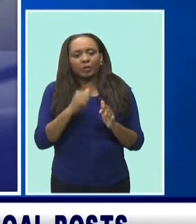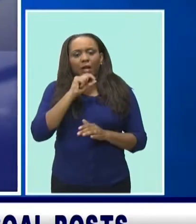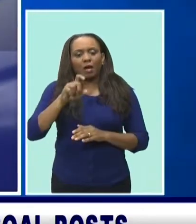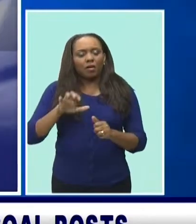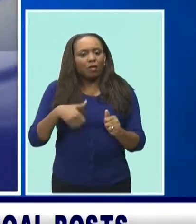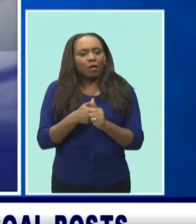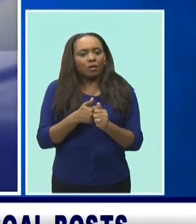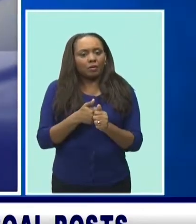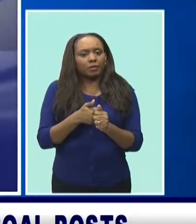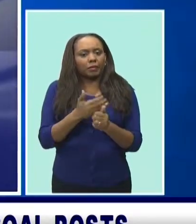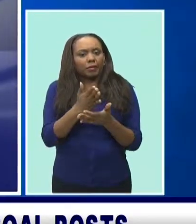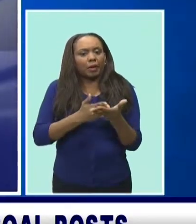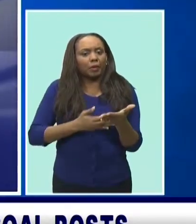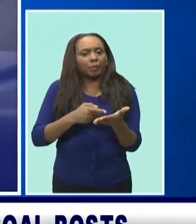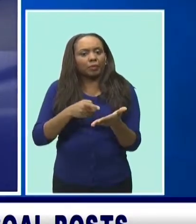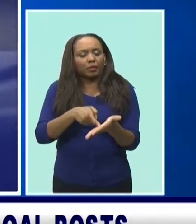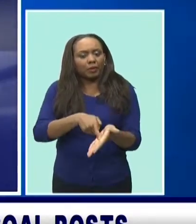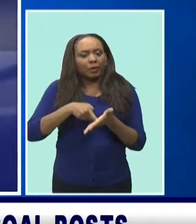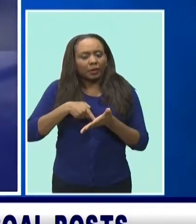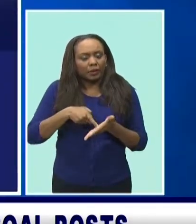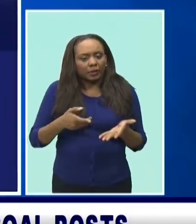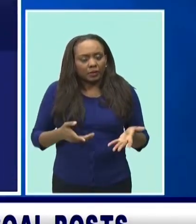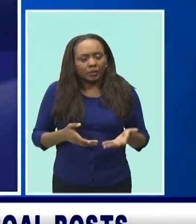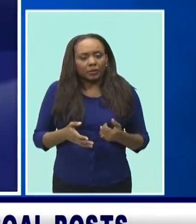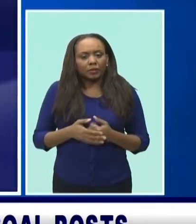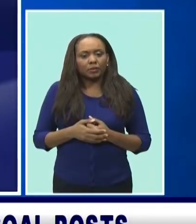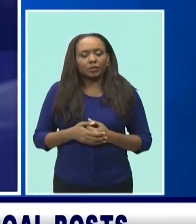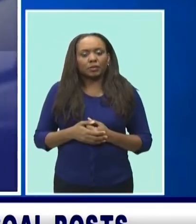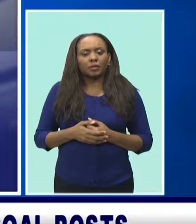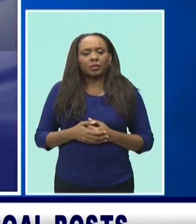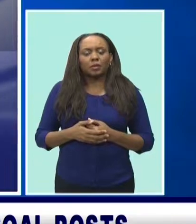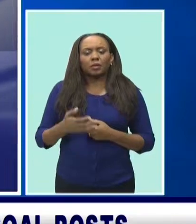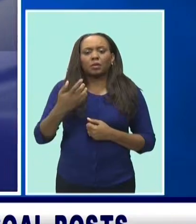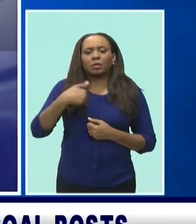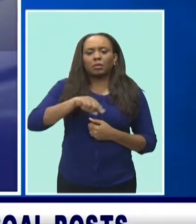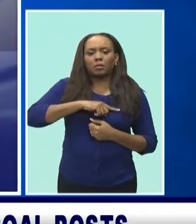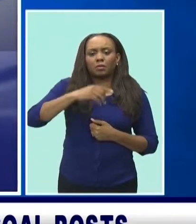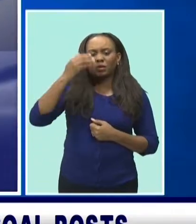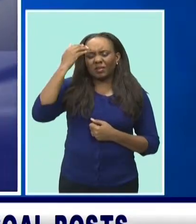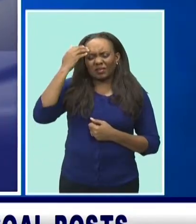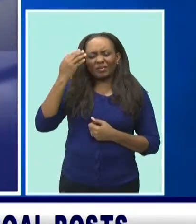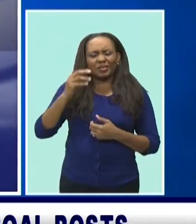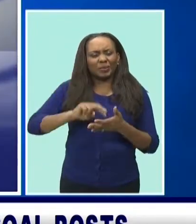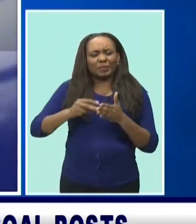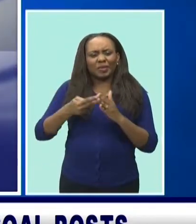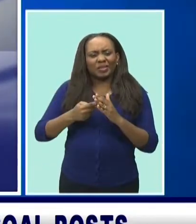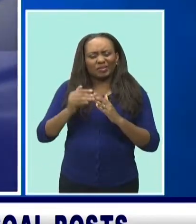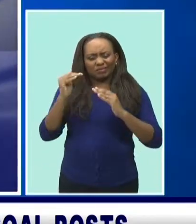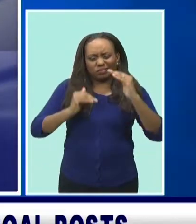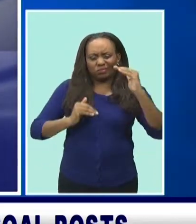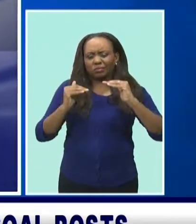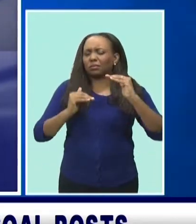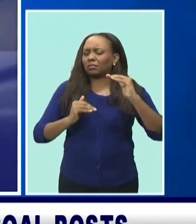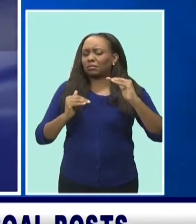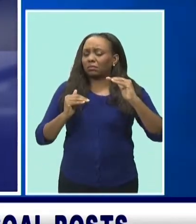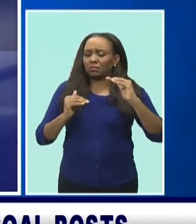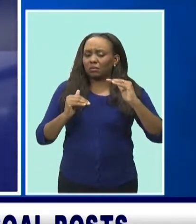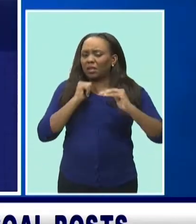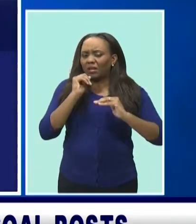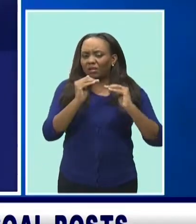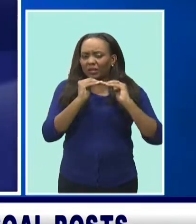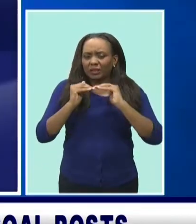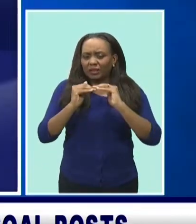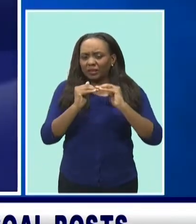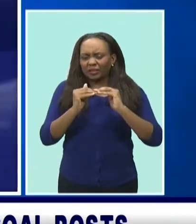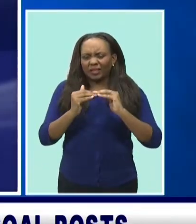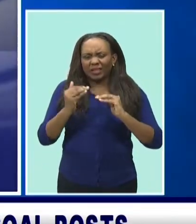only have to look further afield to the US, and we know that, again, it is not a level playing field. So I think if goalposts